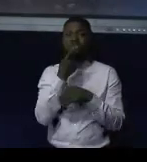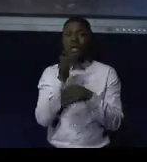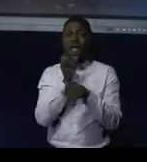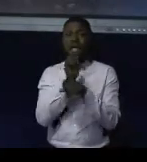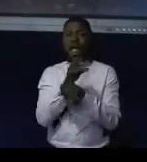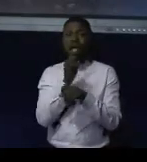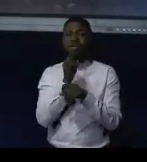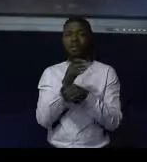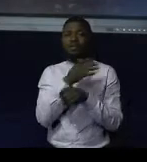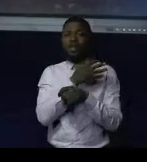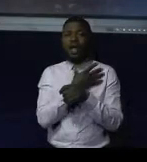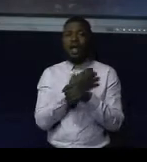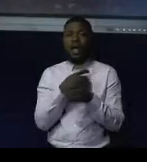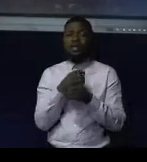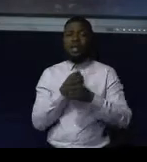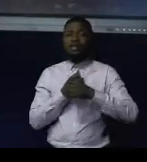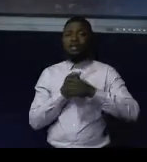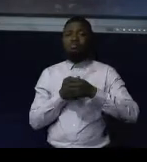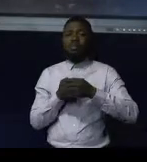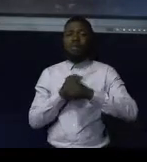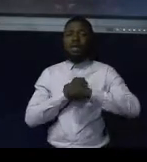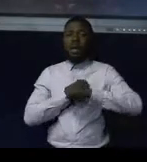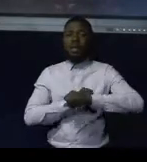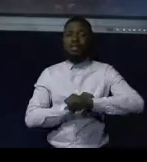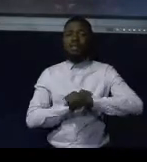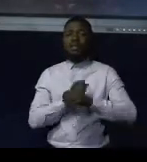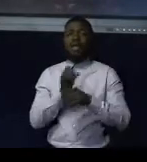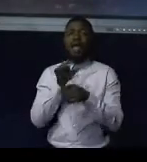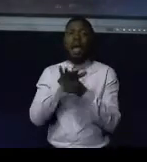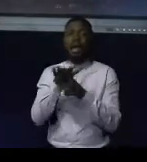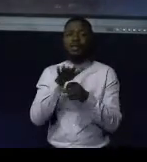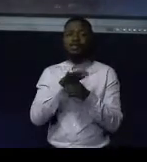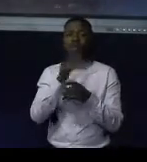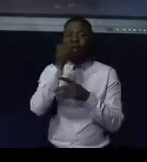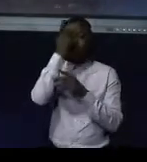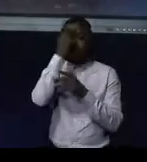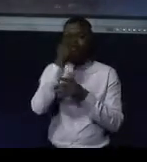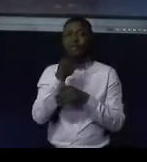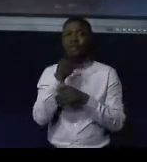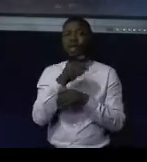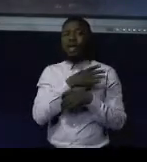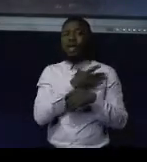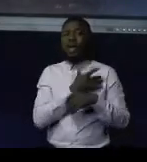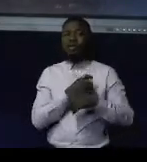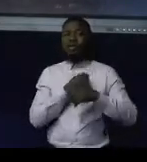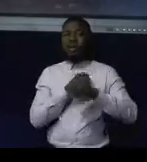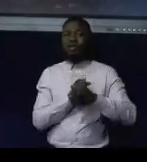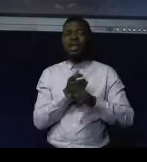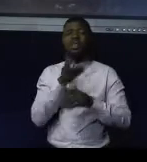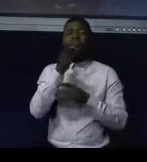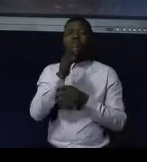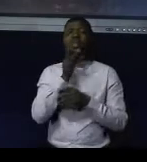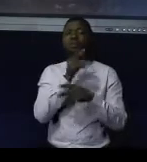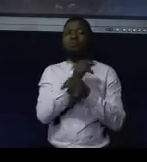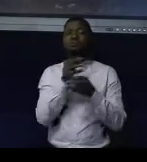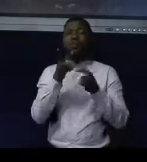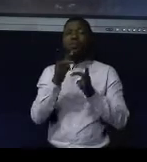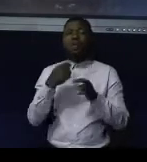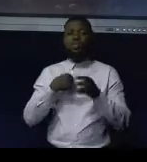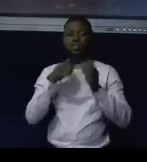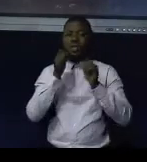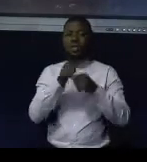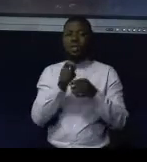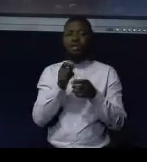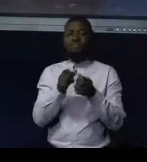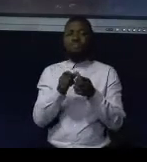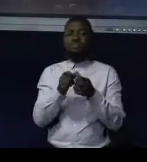advice and guidance. Adequate parental advice and guidance. There is no way we will hide away